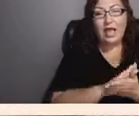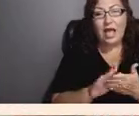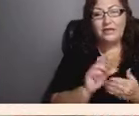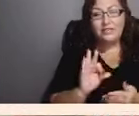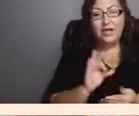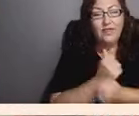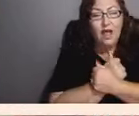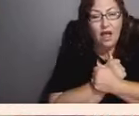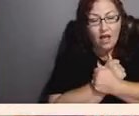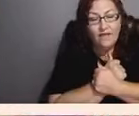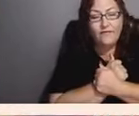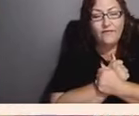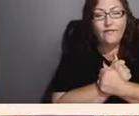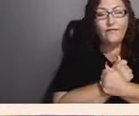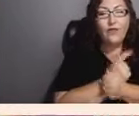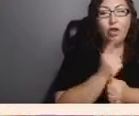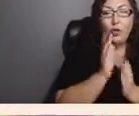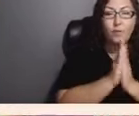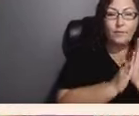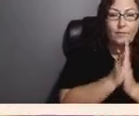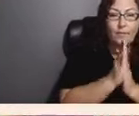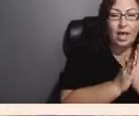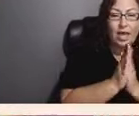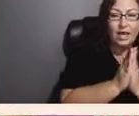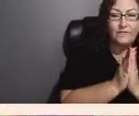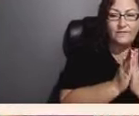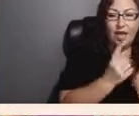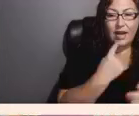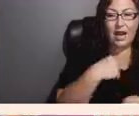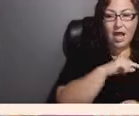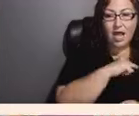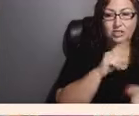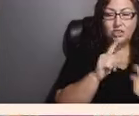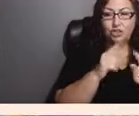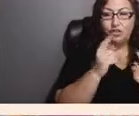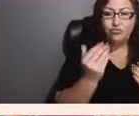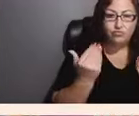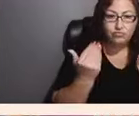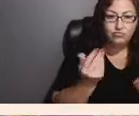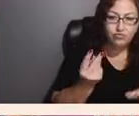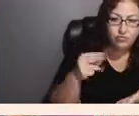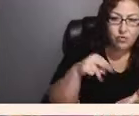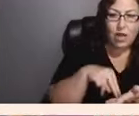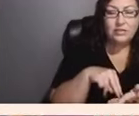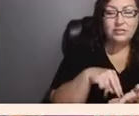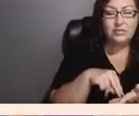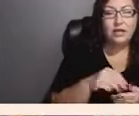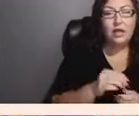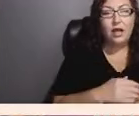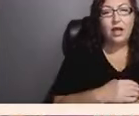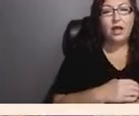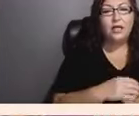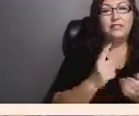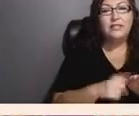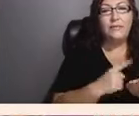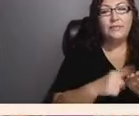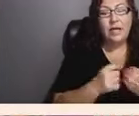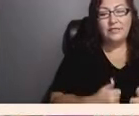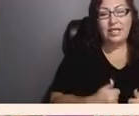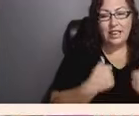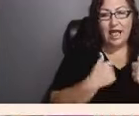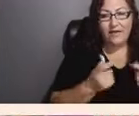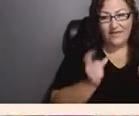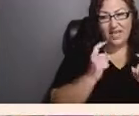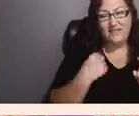You motivated us to rise above. Sometimes life gives us a